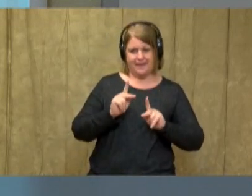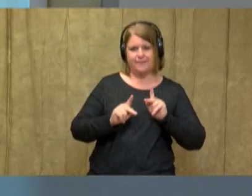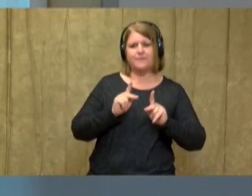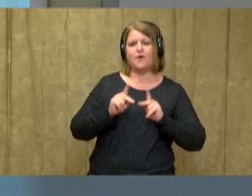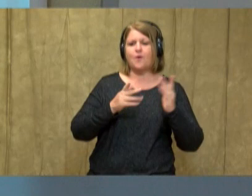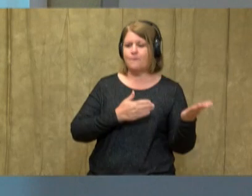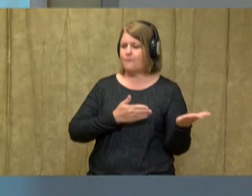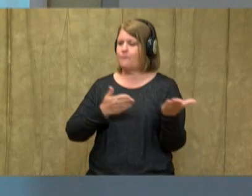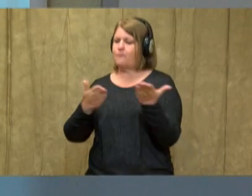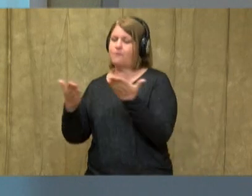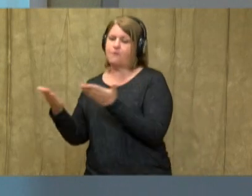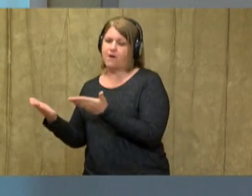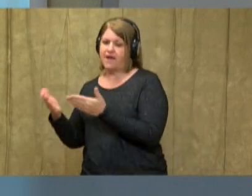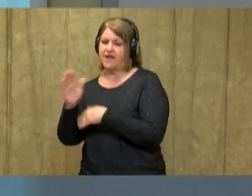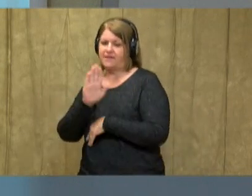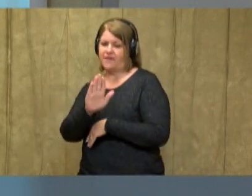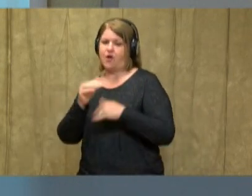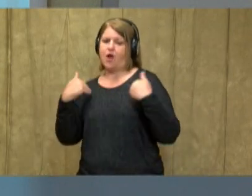their animals.